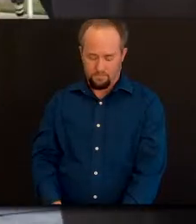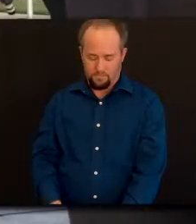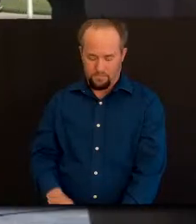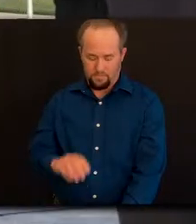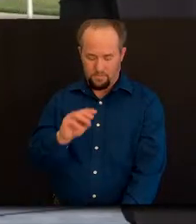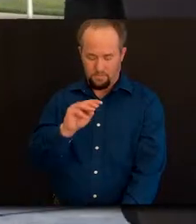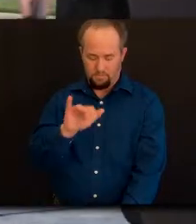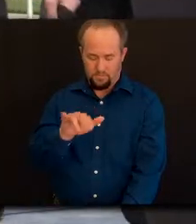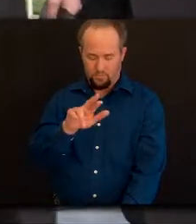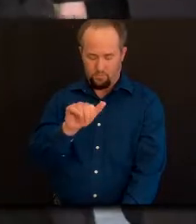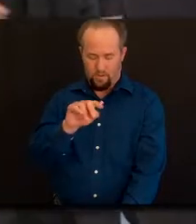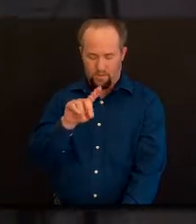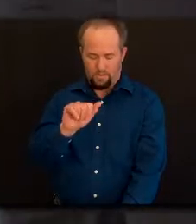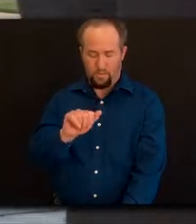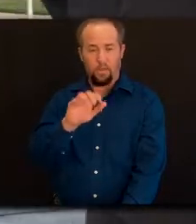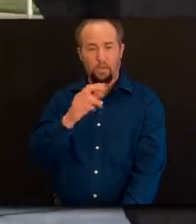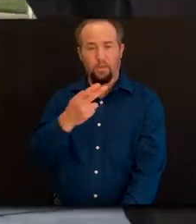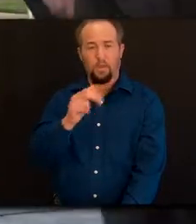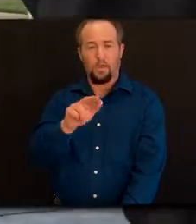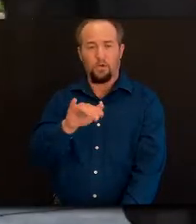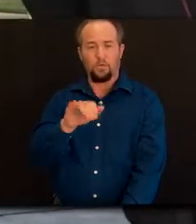Miranda Alicia Harris.